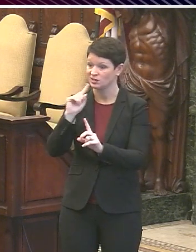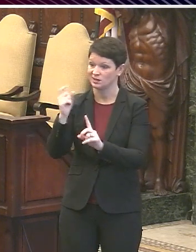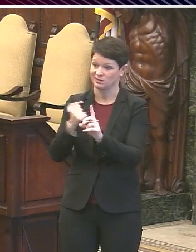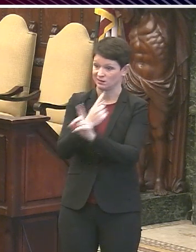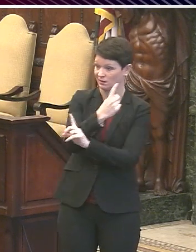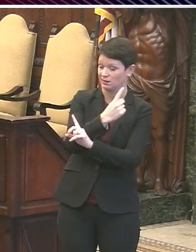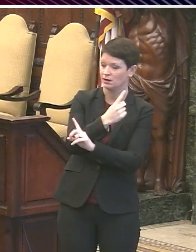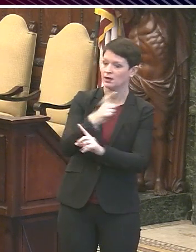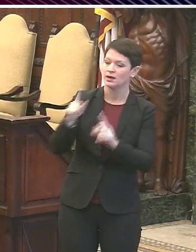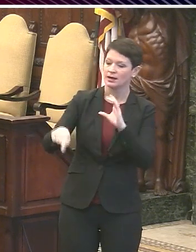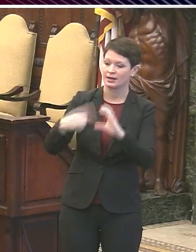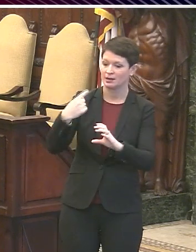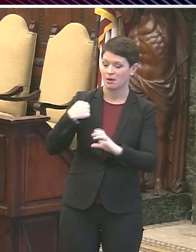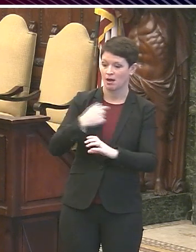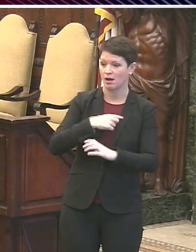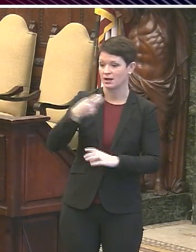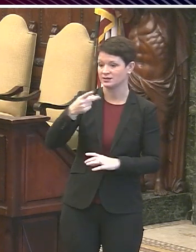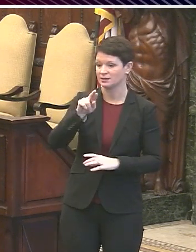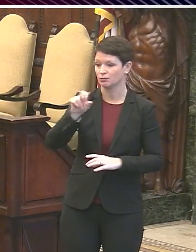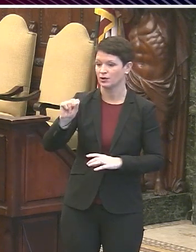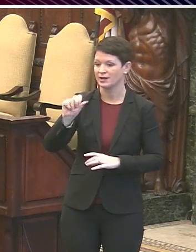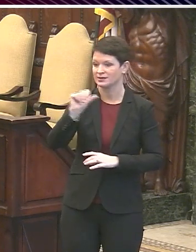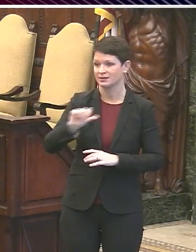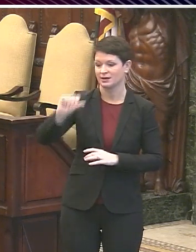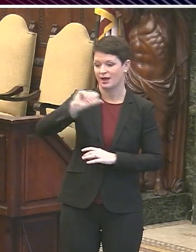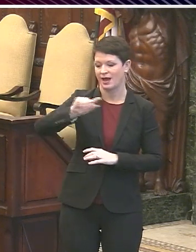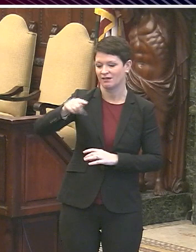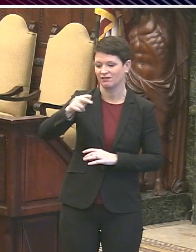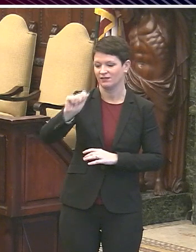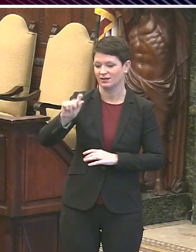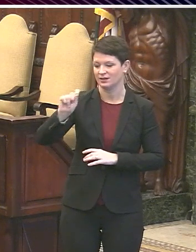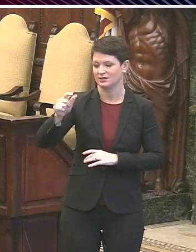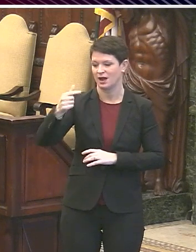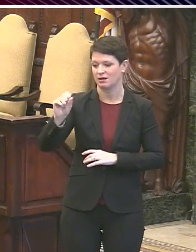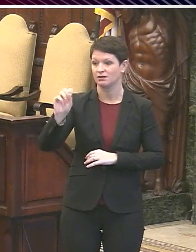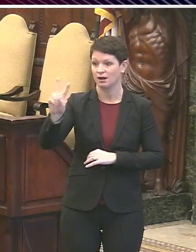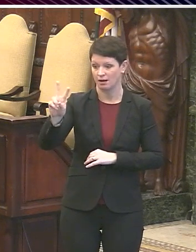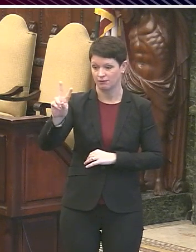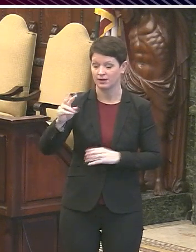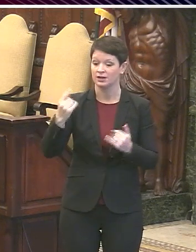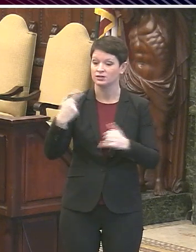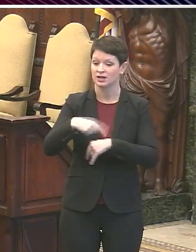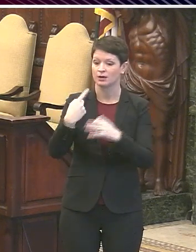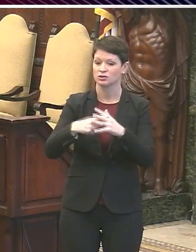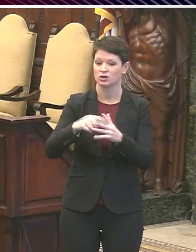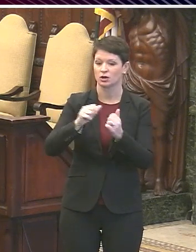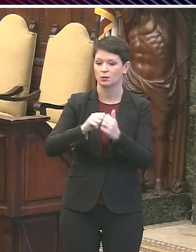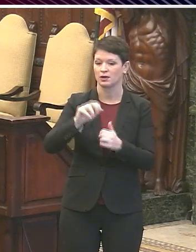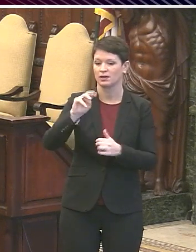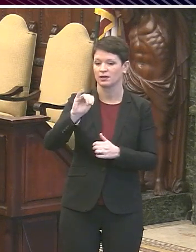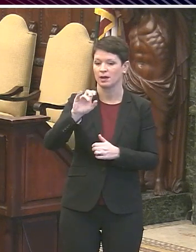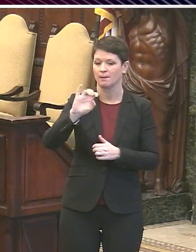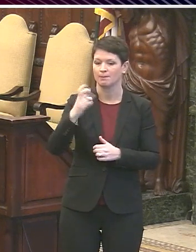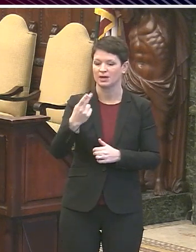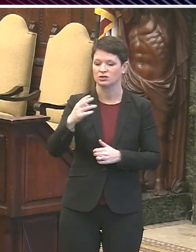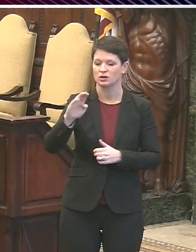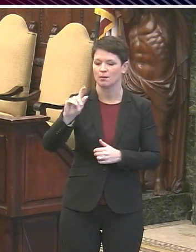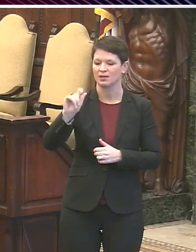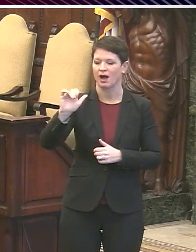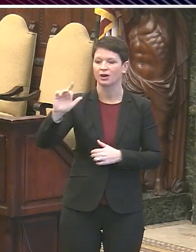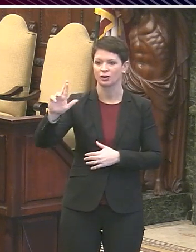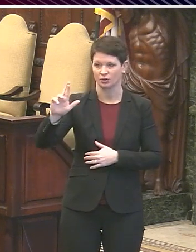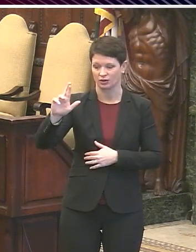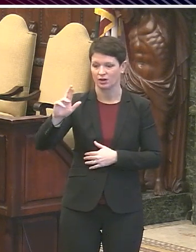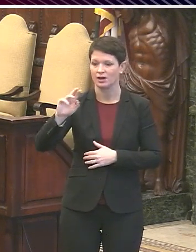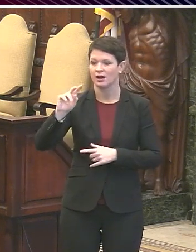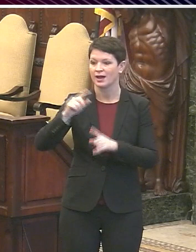COVID-19, please send those to press@phila.gov. Today, we will kick things off with Mitch Blocker from NBC 10. Mitch, you should